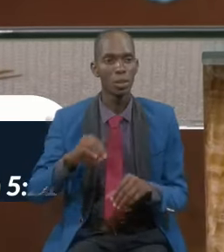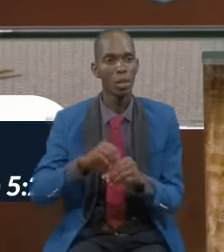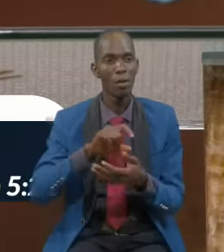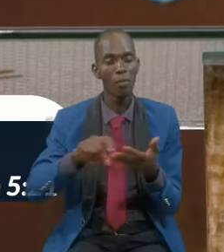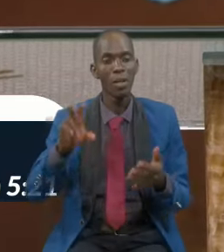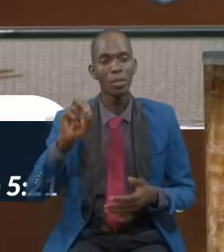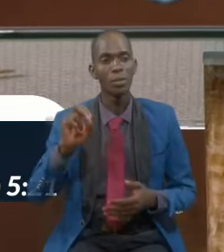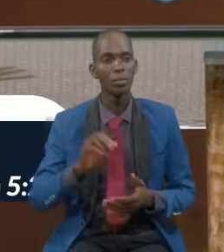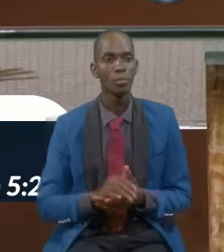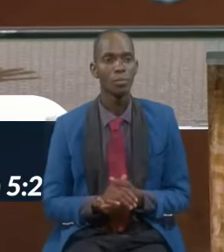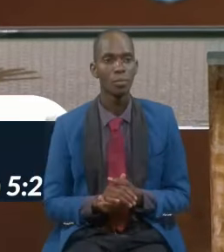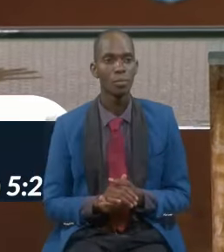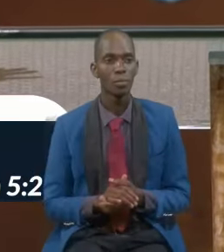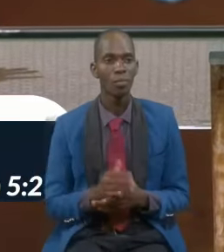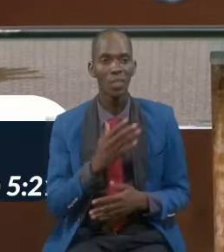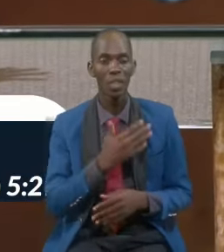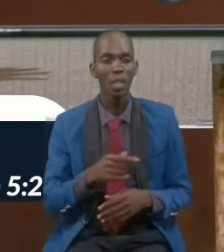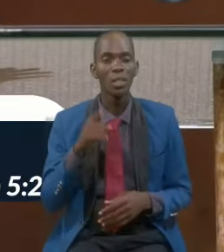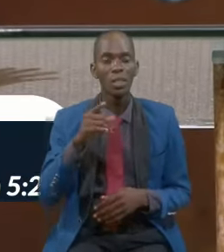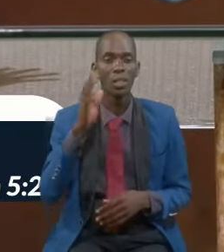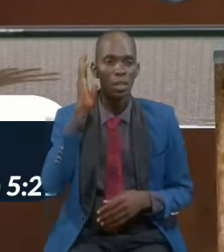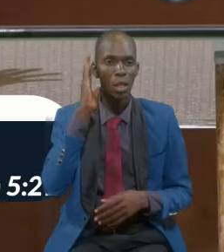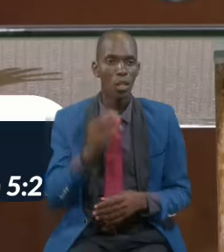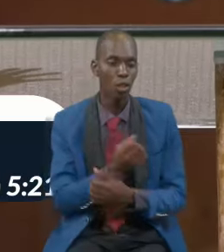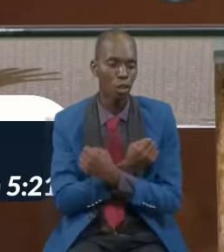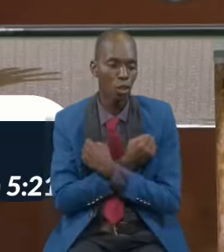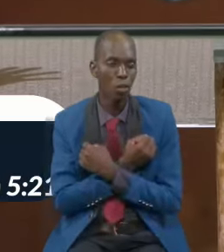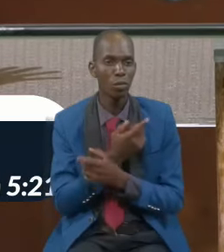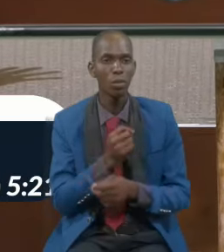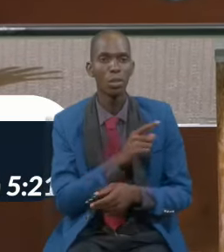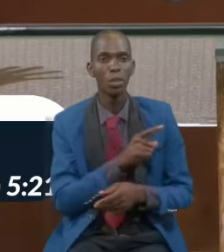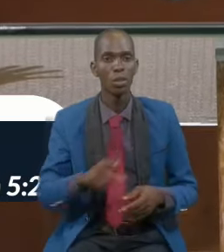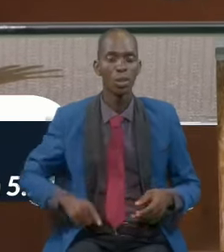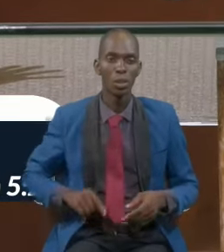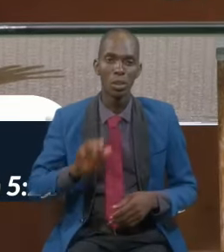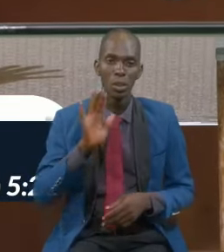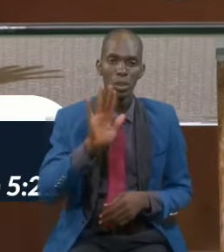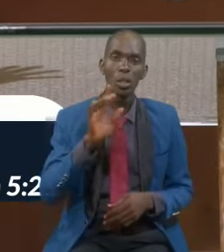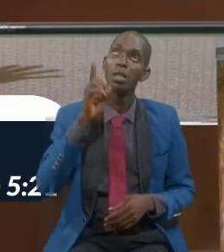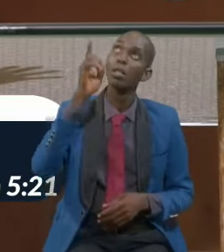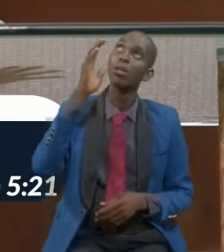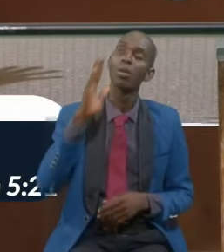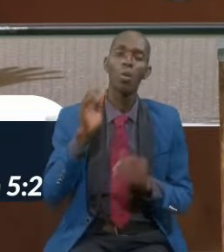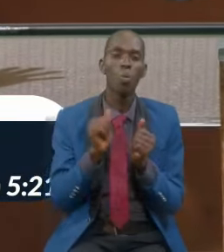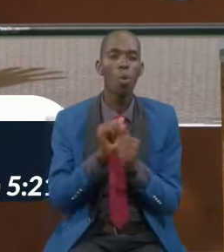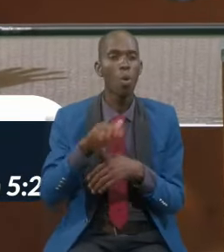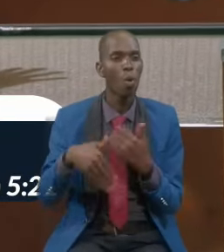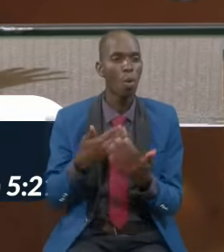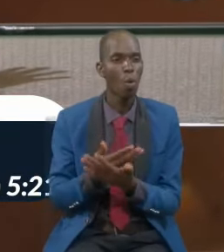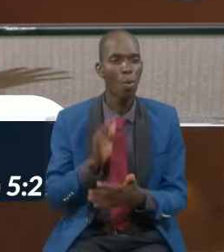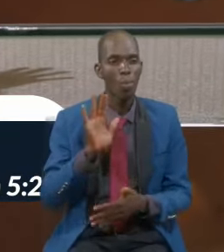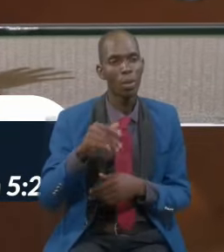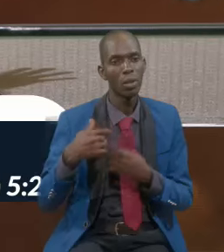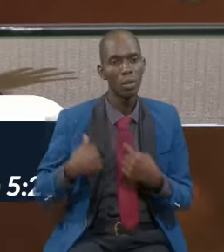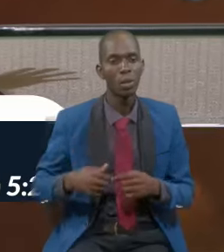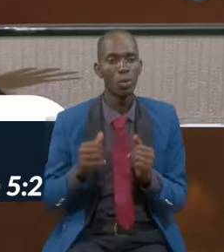in verse 30, and thou shalt love the Lord thy God with all thine heart,